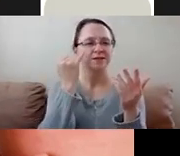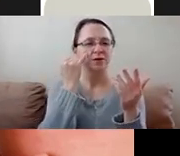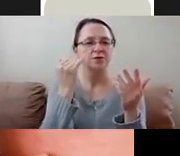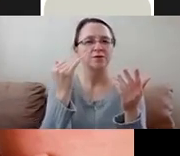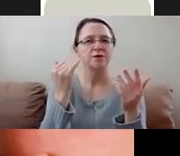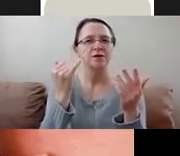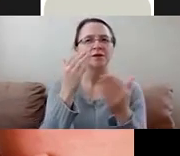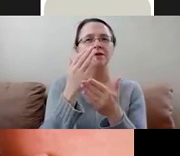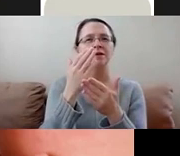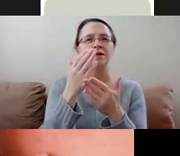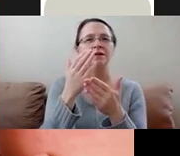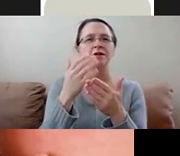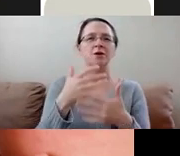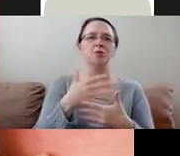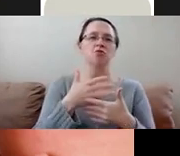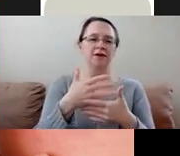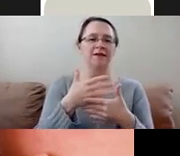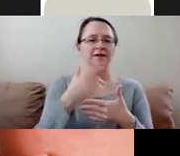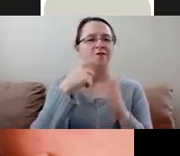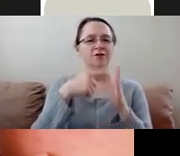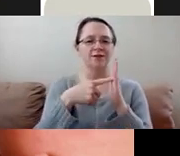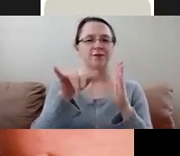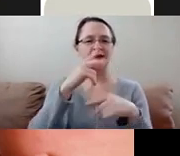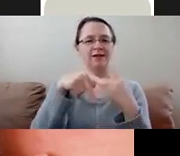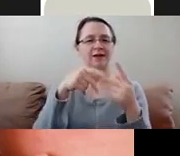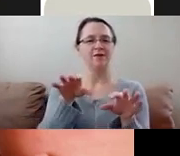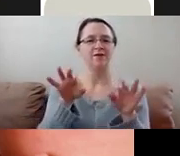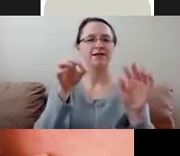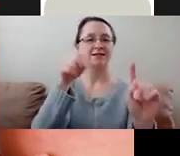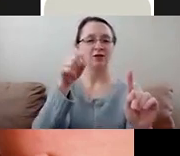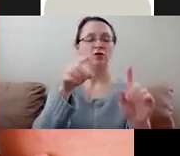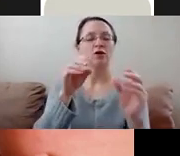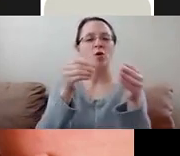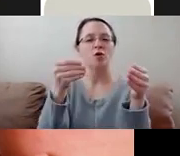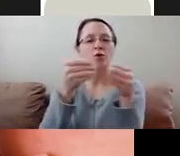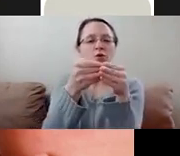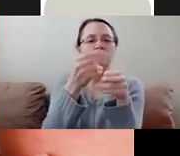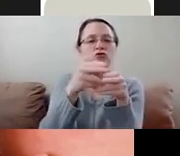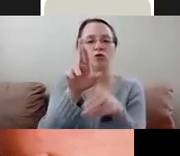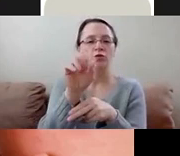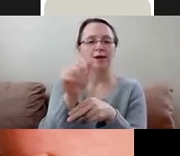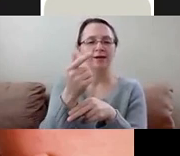signals like breathing, for example, then the range is shorter.